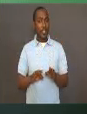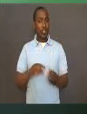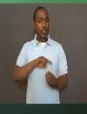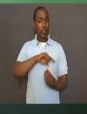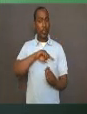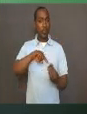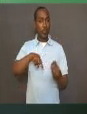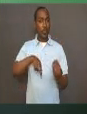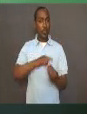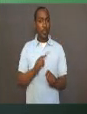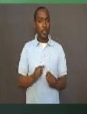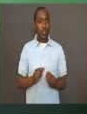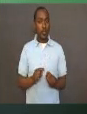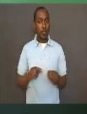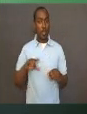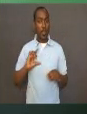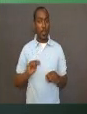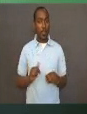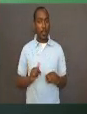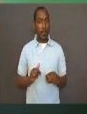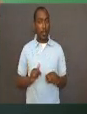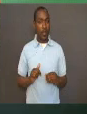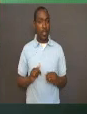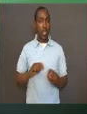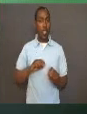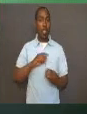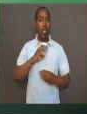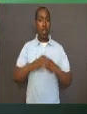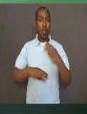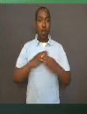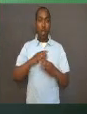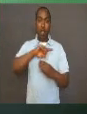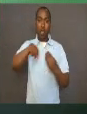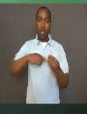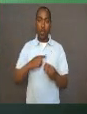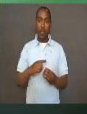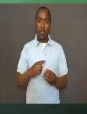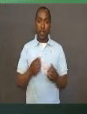our understanding of life and the world around us.